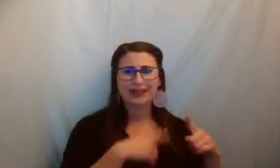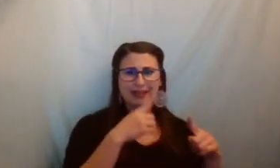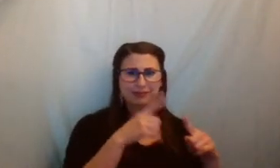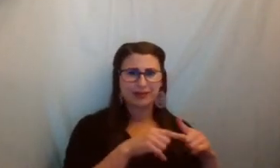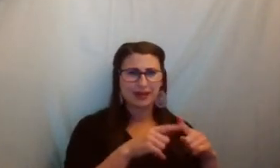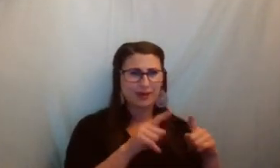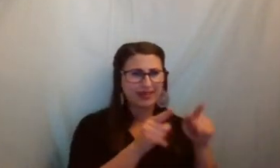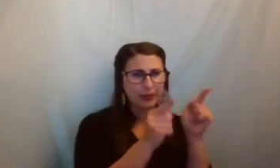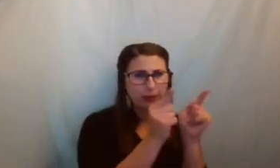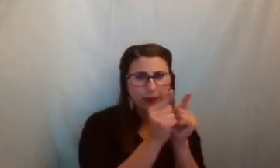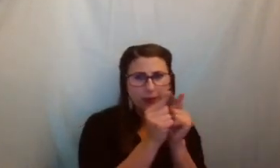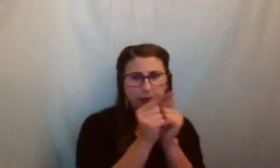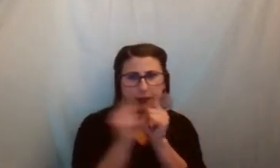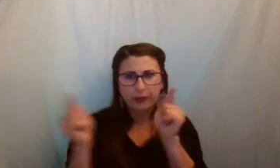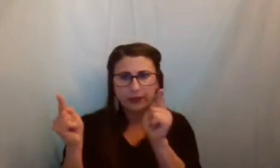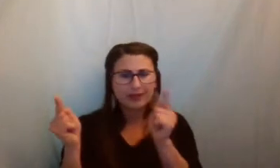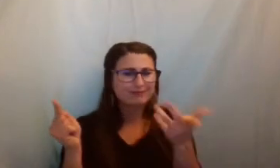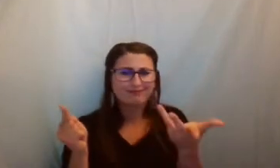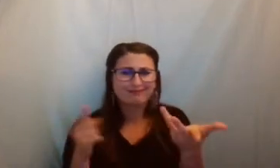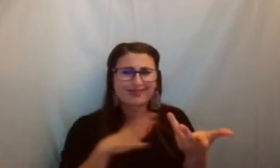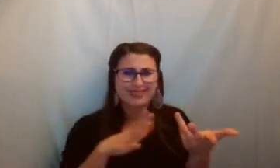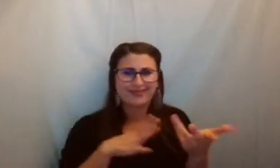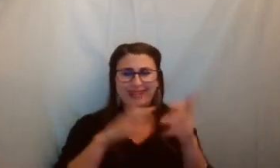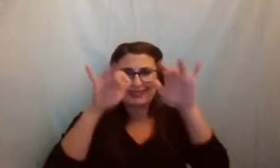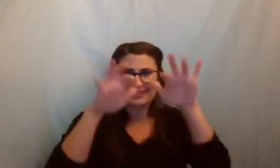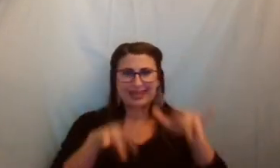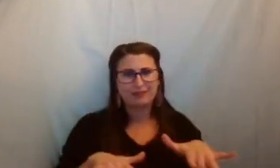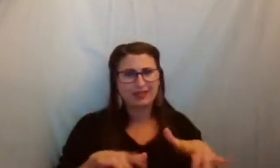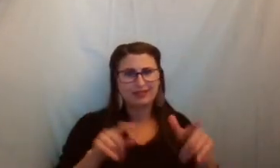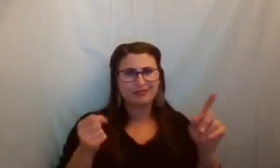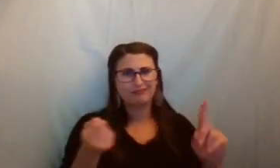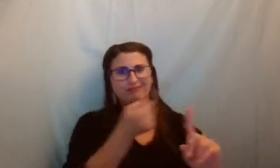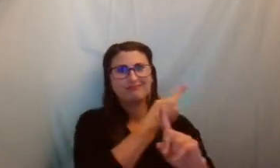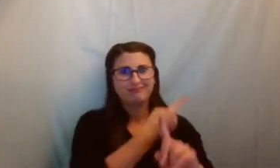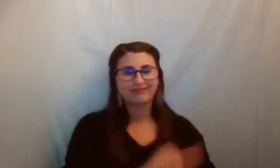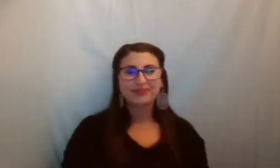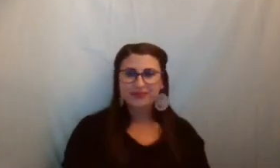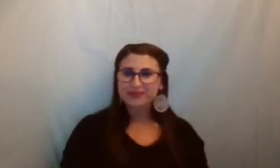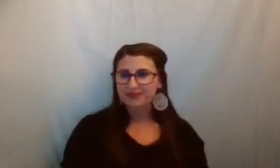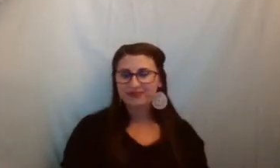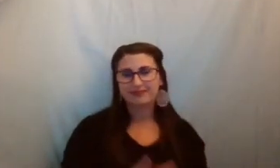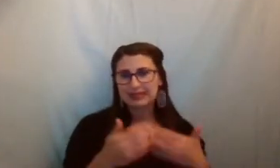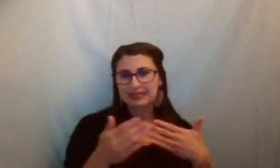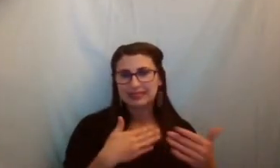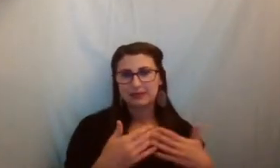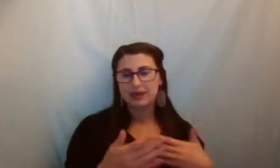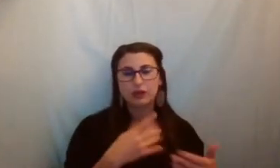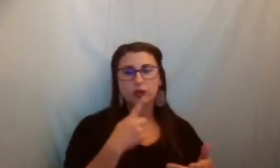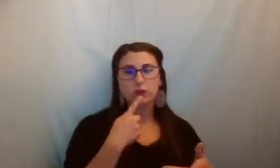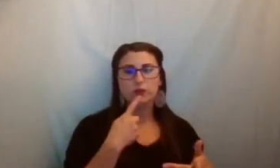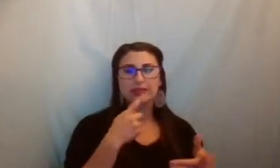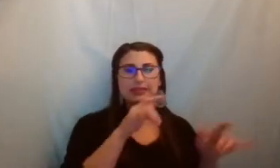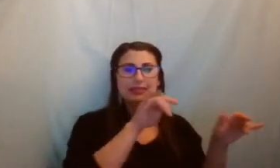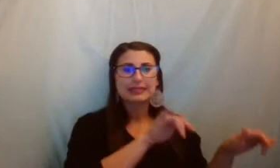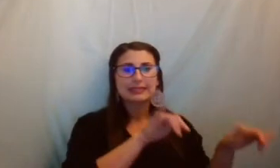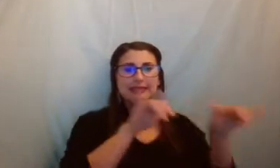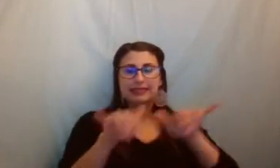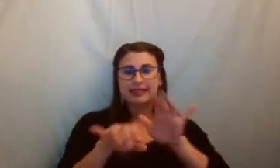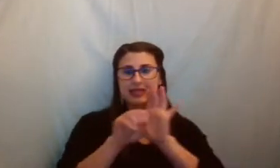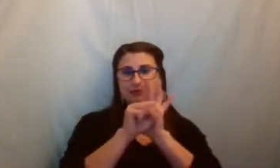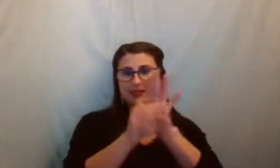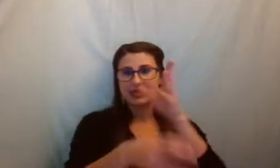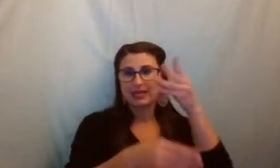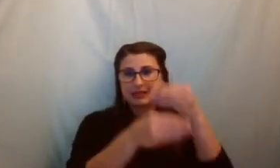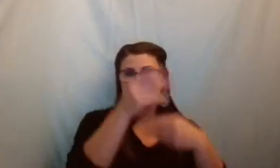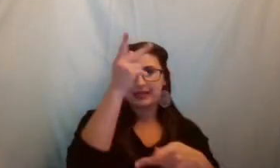that one. It's just the way that it came out when we were typing it on the computer, so it doesn't matter. Okay, so it says same sign, add